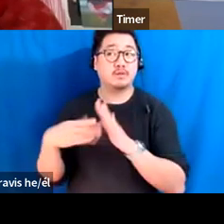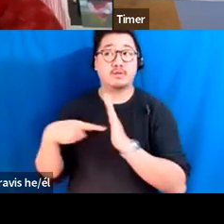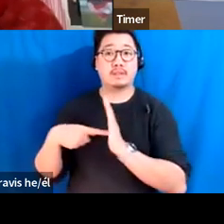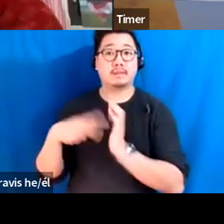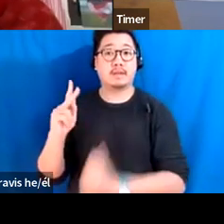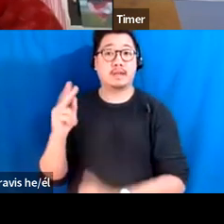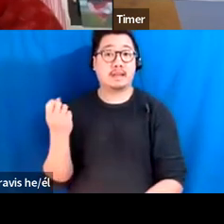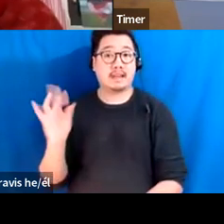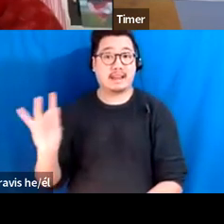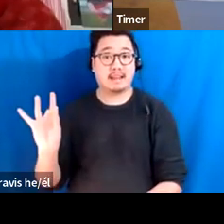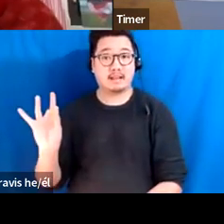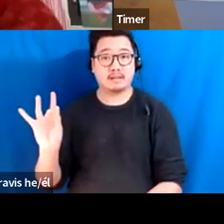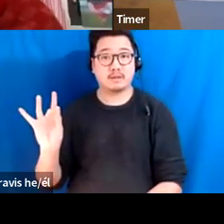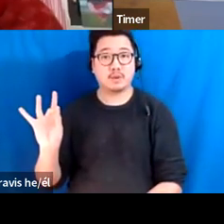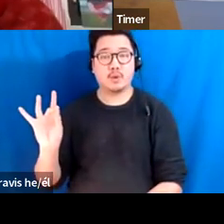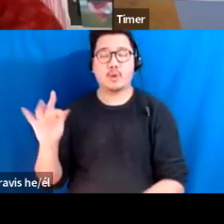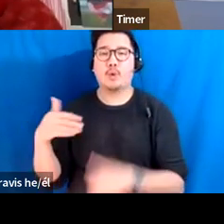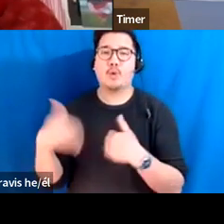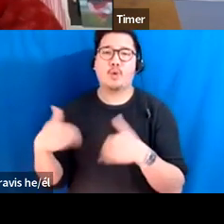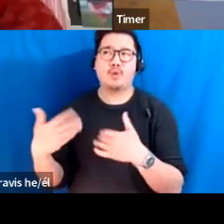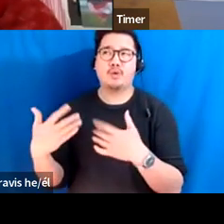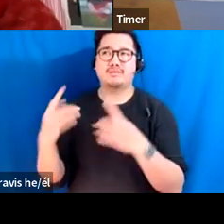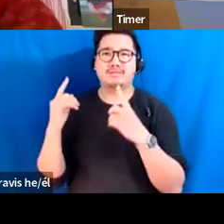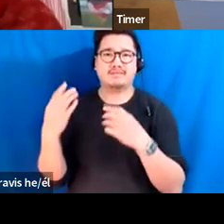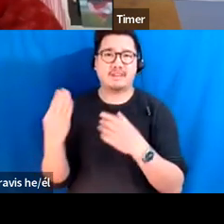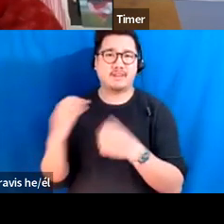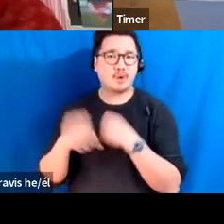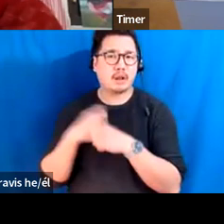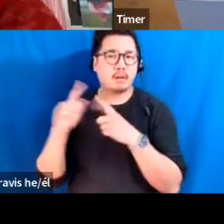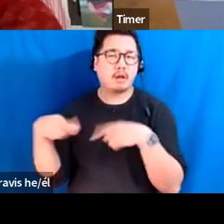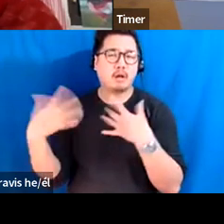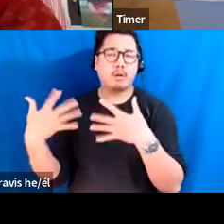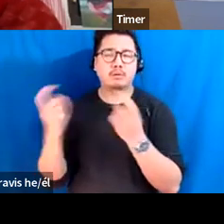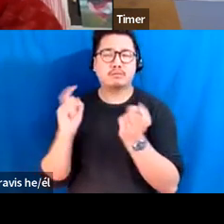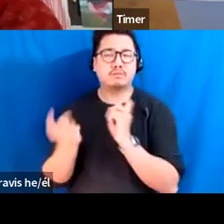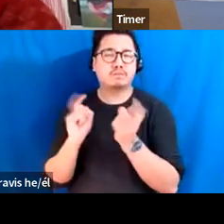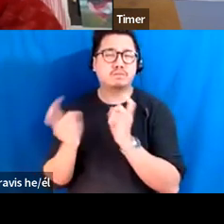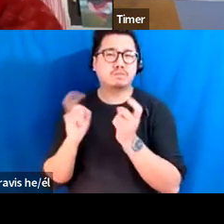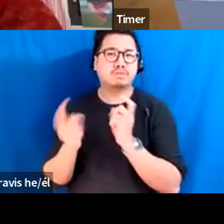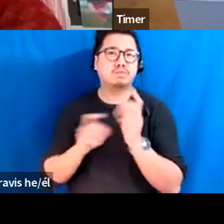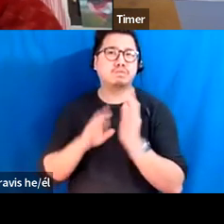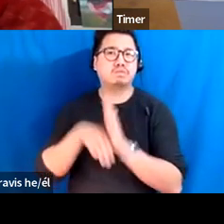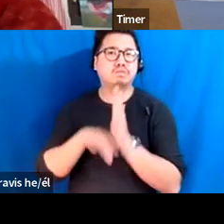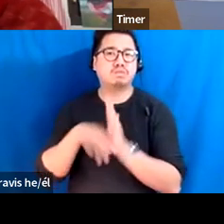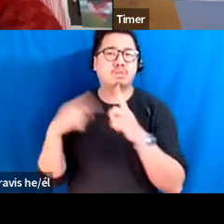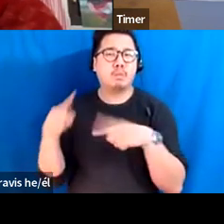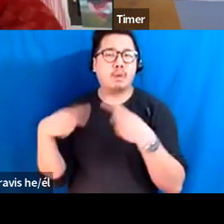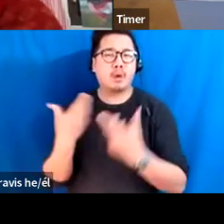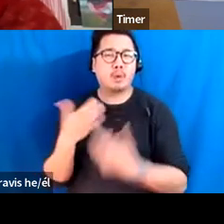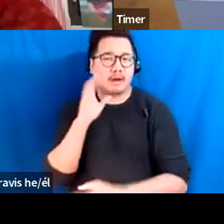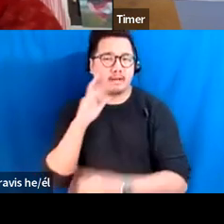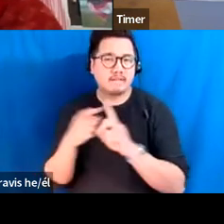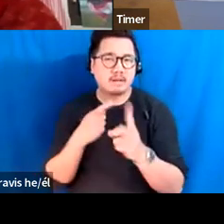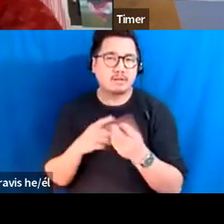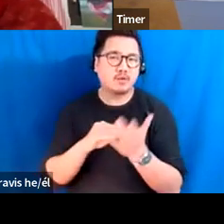where like there's been so much transition in turmoil in the past couple years um i want to hear from students and families